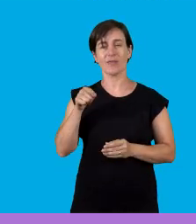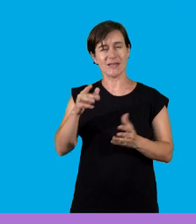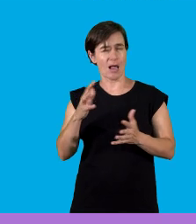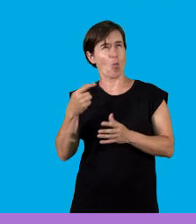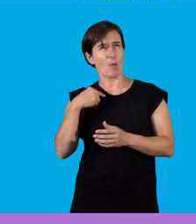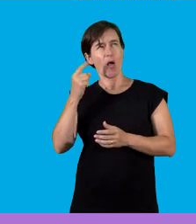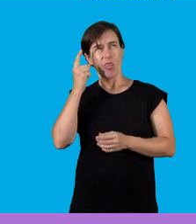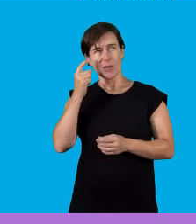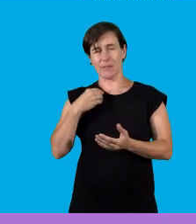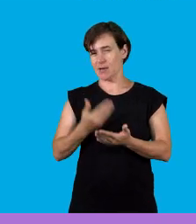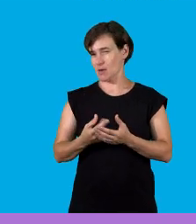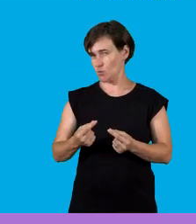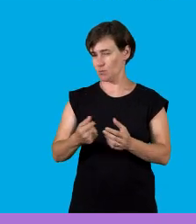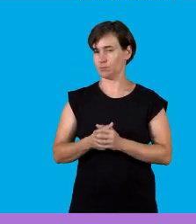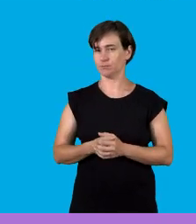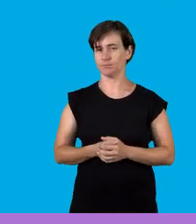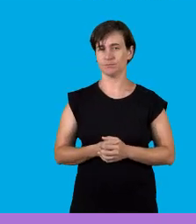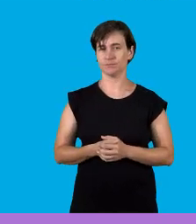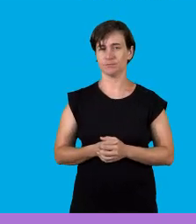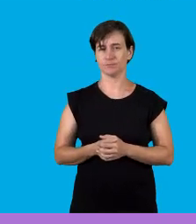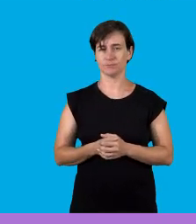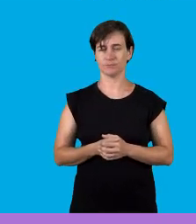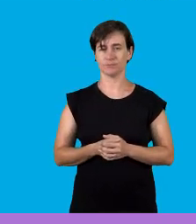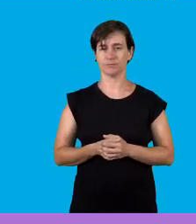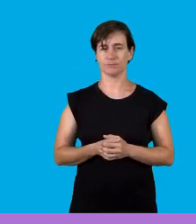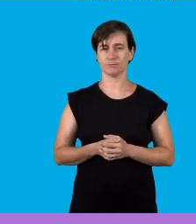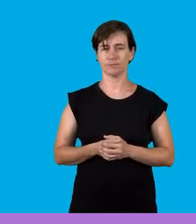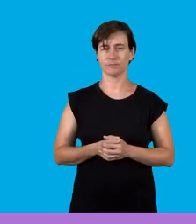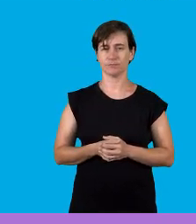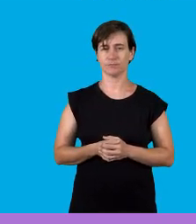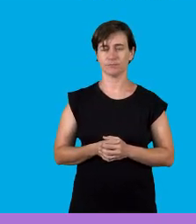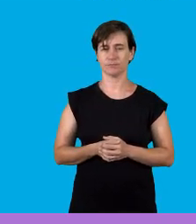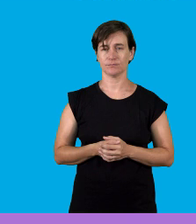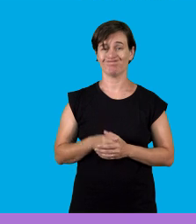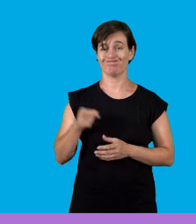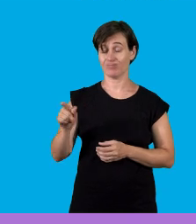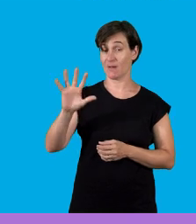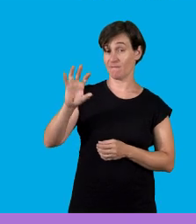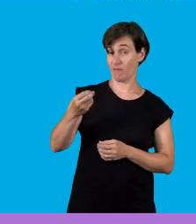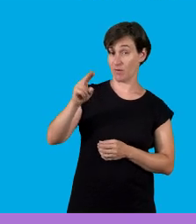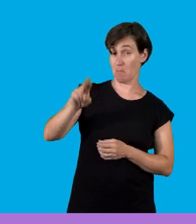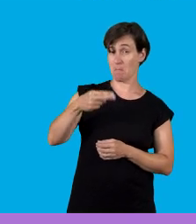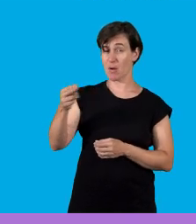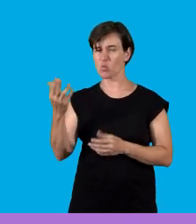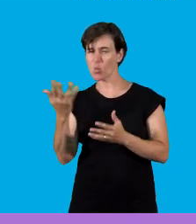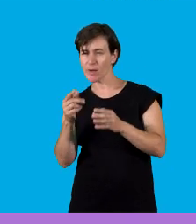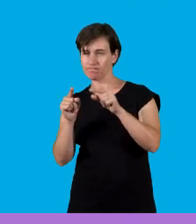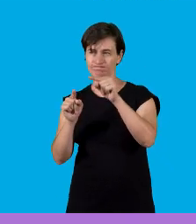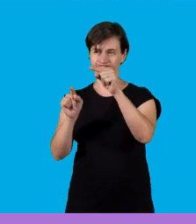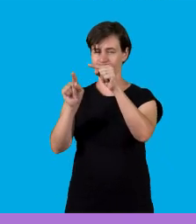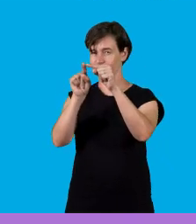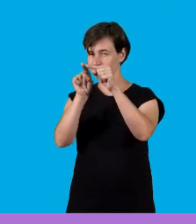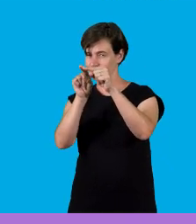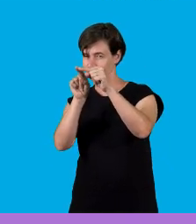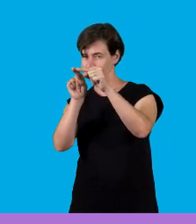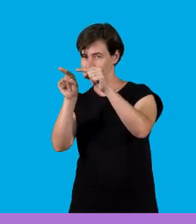So that is the logic I'm going to follow here. Okay, and I want you to do this with me. So we have 30 pounds, right? Let's